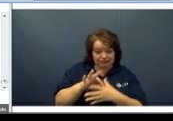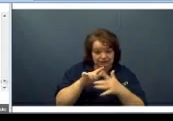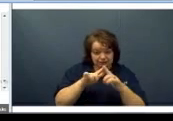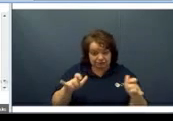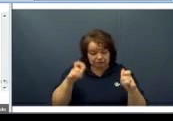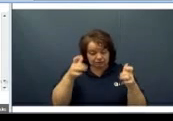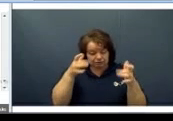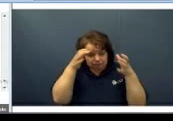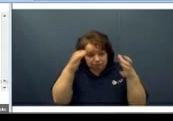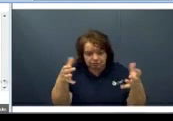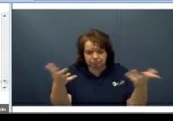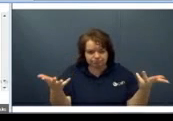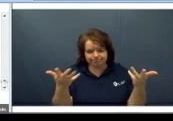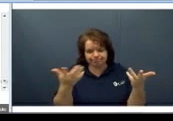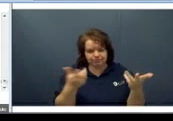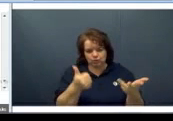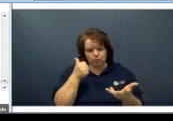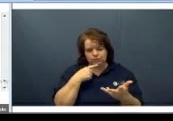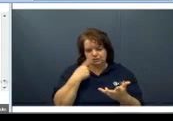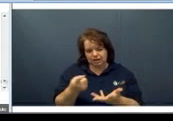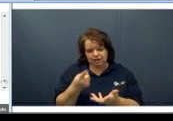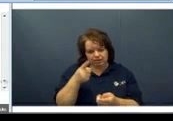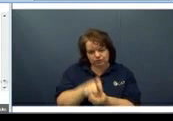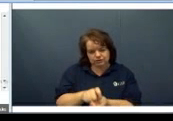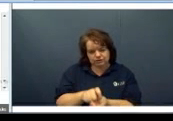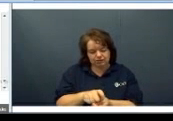it's appropriate or not in its context.